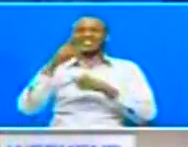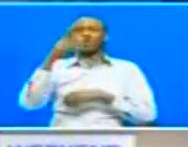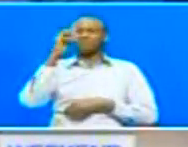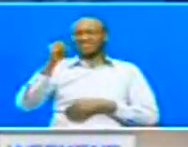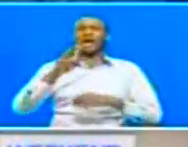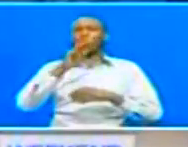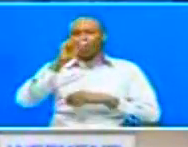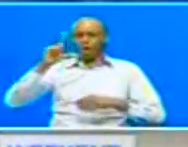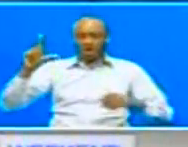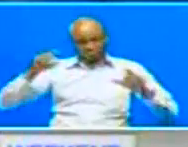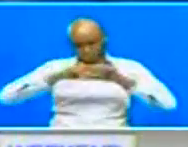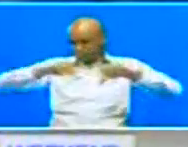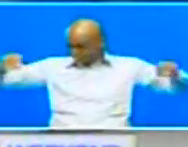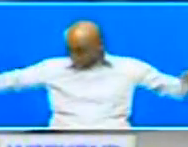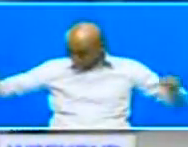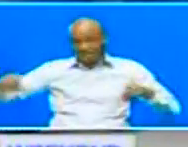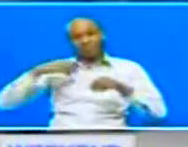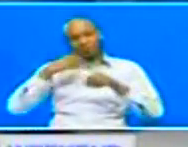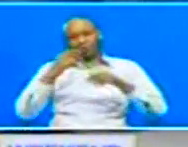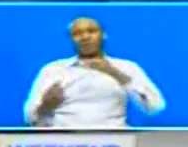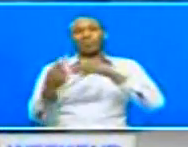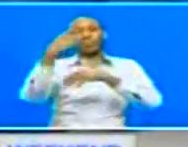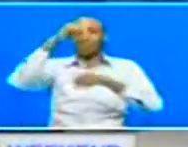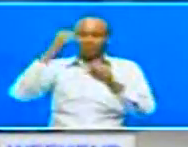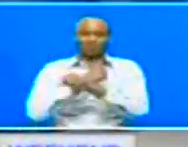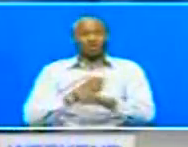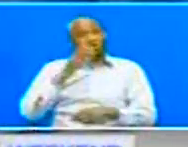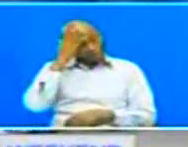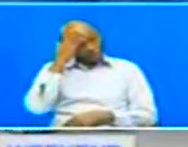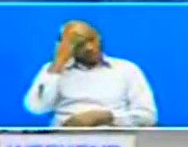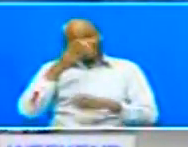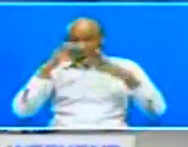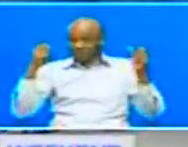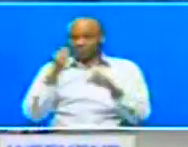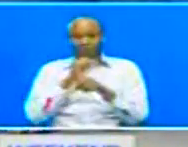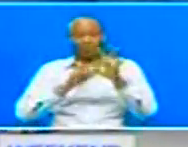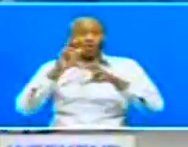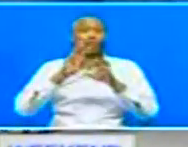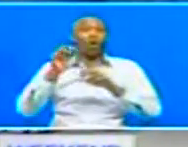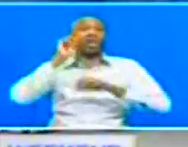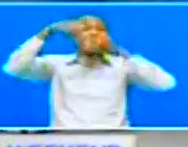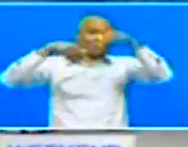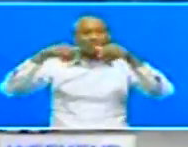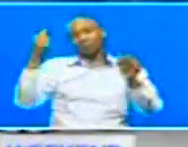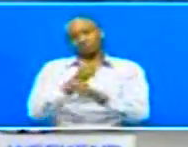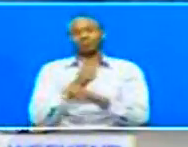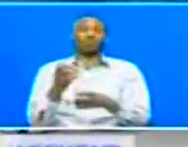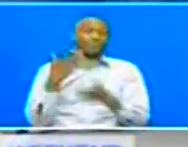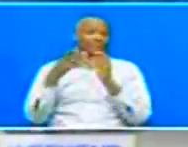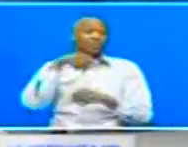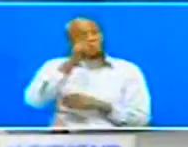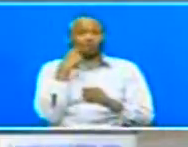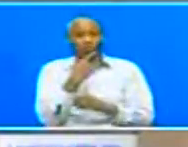sure they do not cross back, because, as we know, terrorists can't climb walls unless said terrorists are